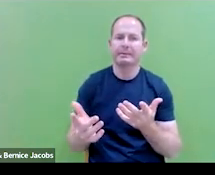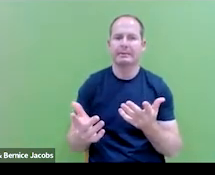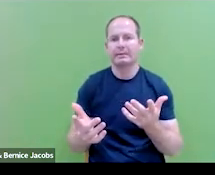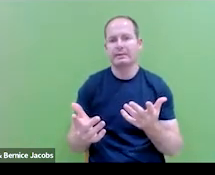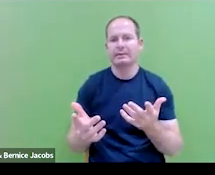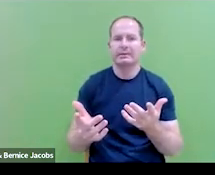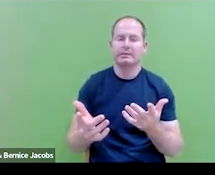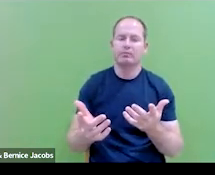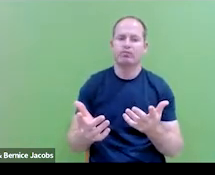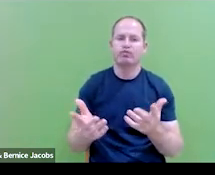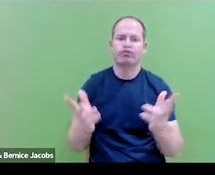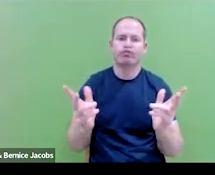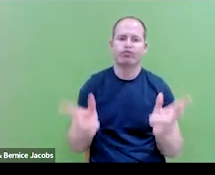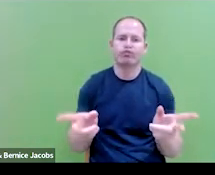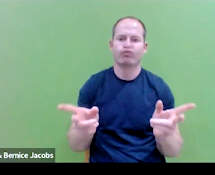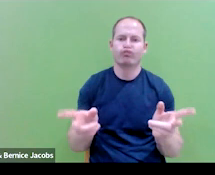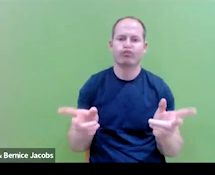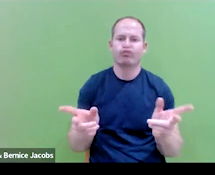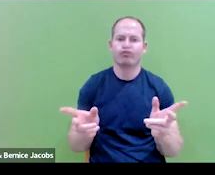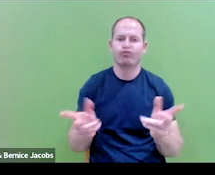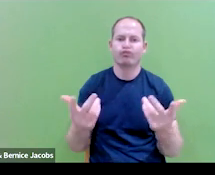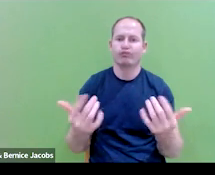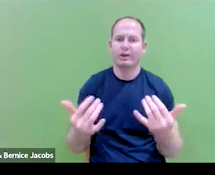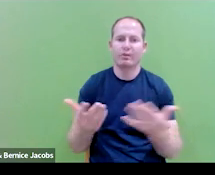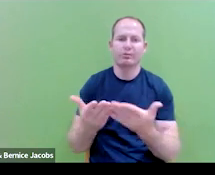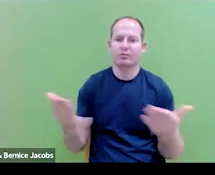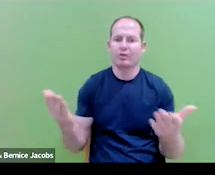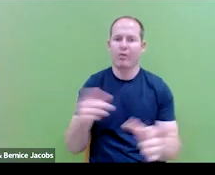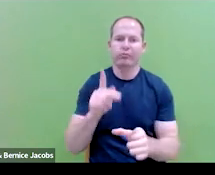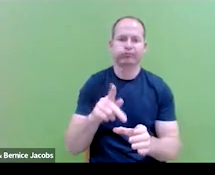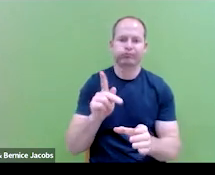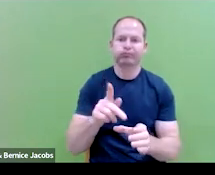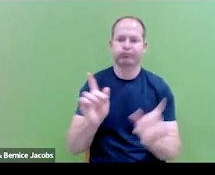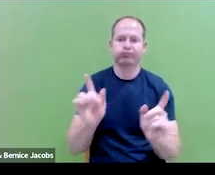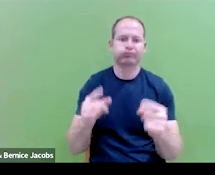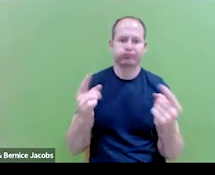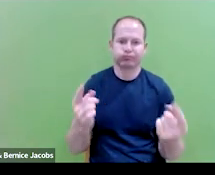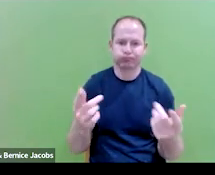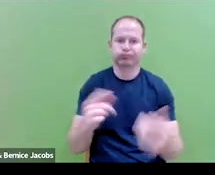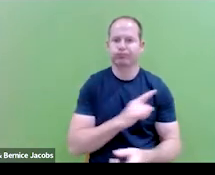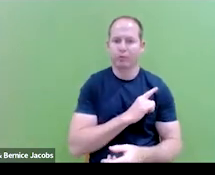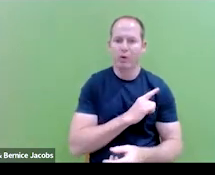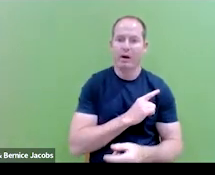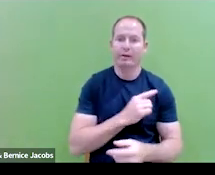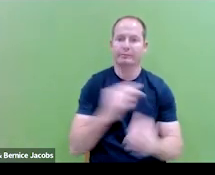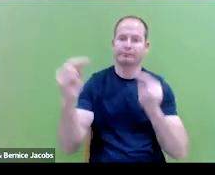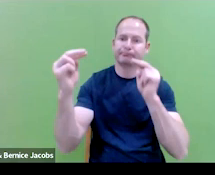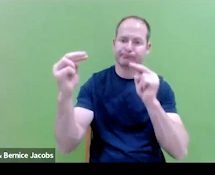ignored because you're not able to participate and read the social cues or have eye contact.